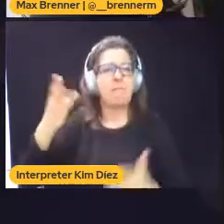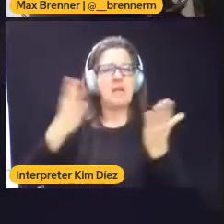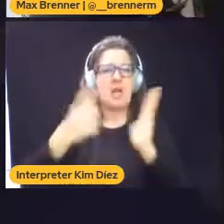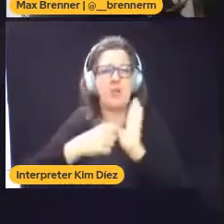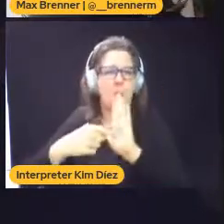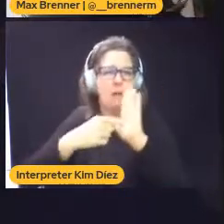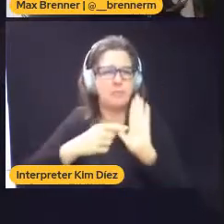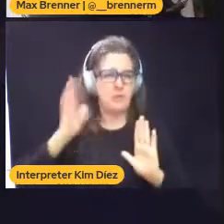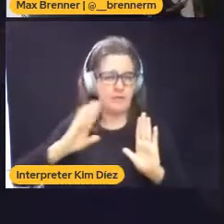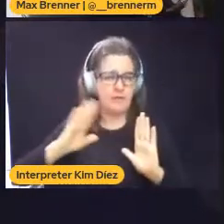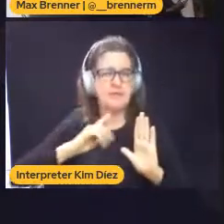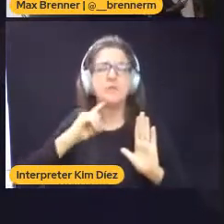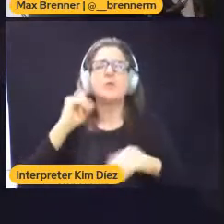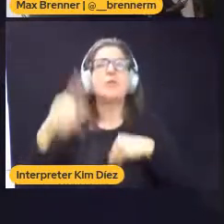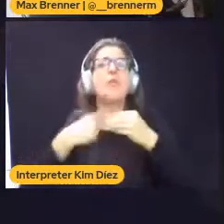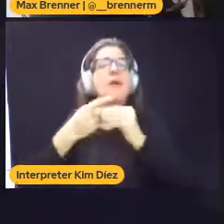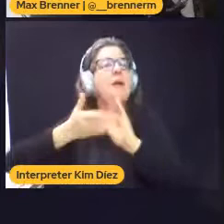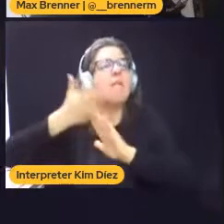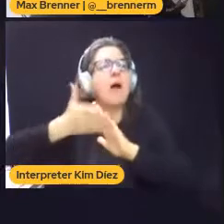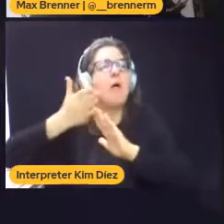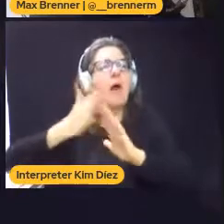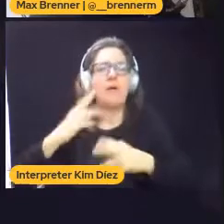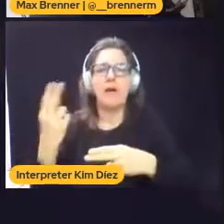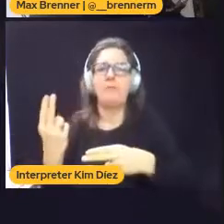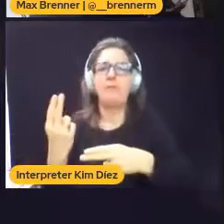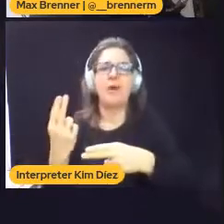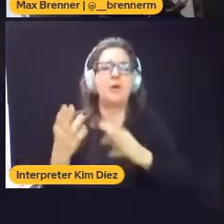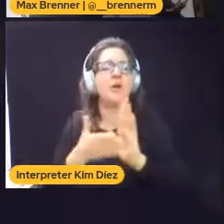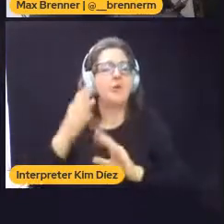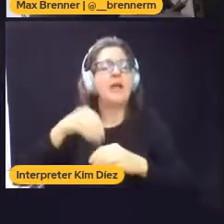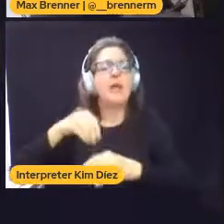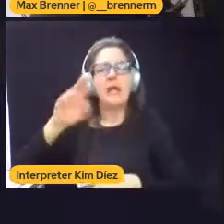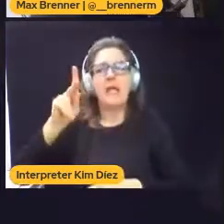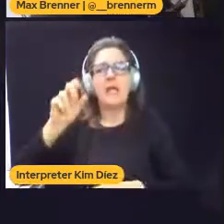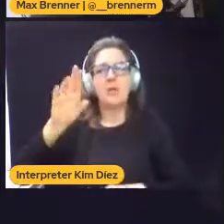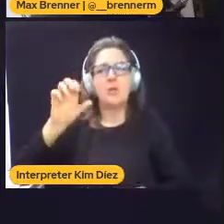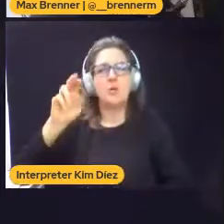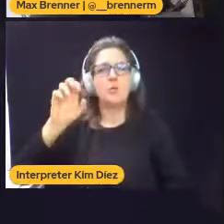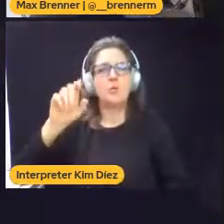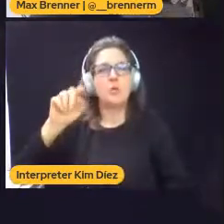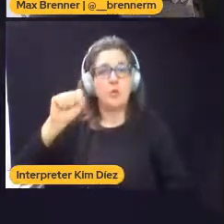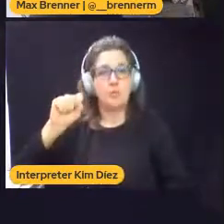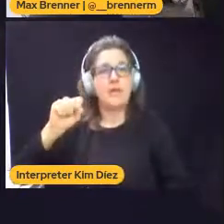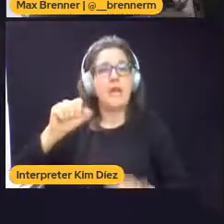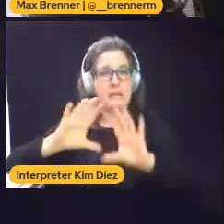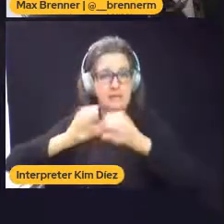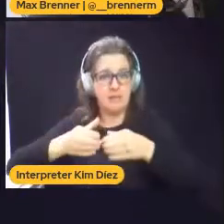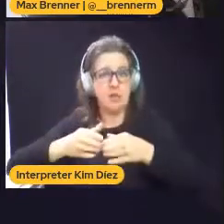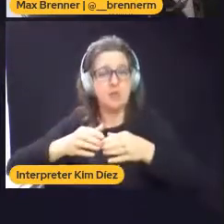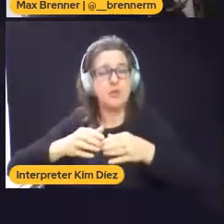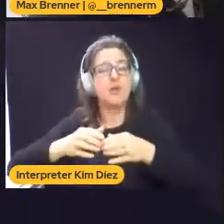of an operator running in your Kubernetes cluster that can take a YAML manifest